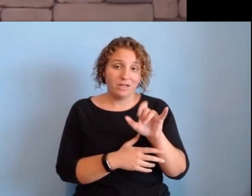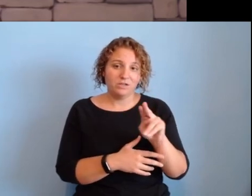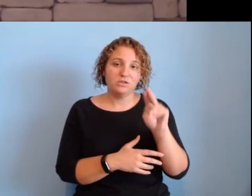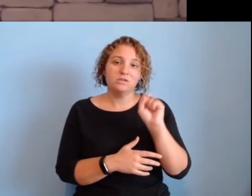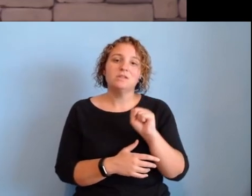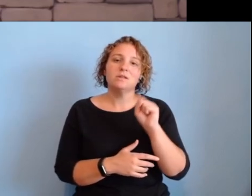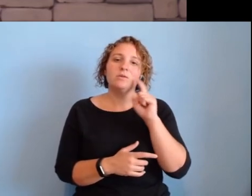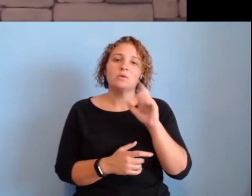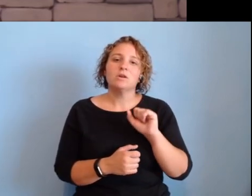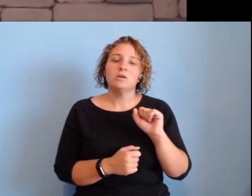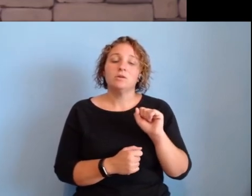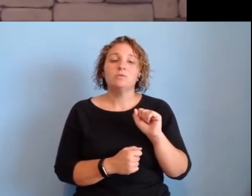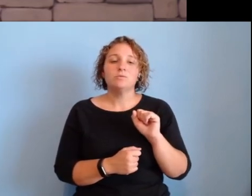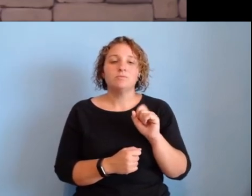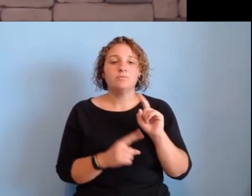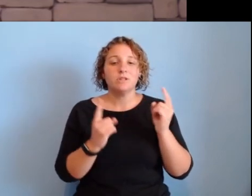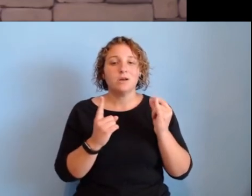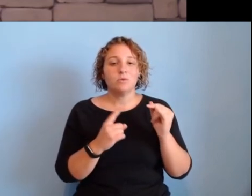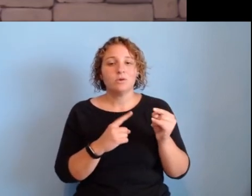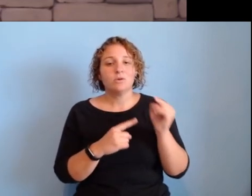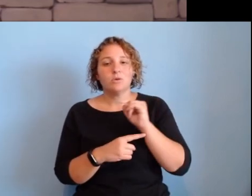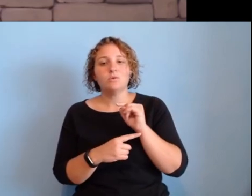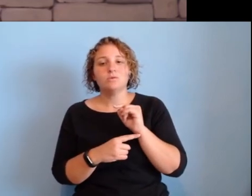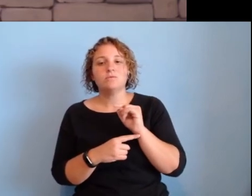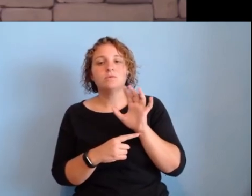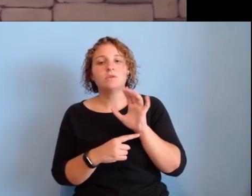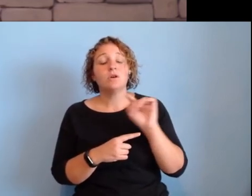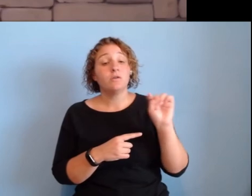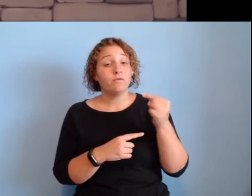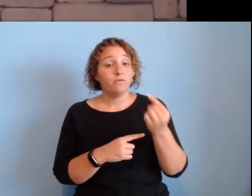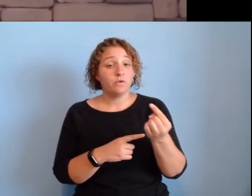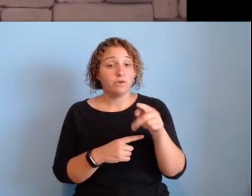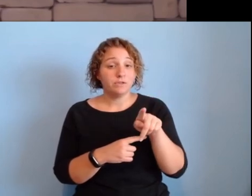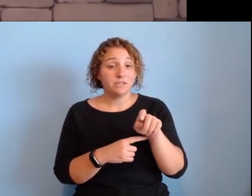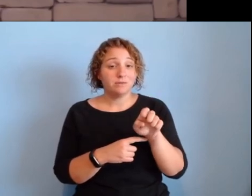no, let's do it backwards. Go to 2 Timothy. No, no, no. Let's do it backwards. 1 Peter 1.